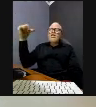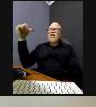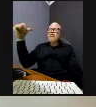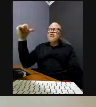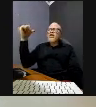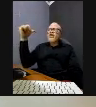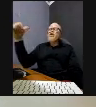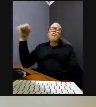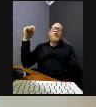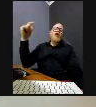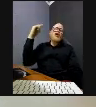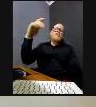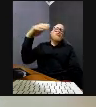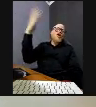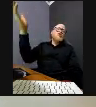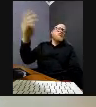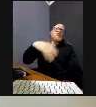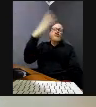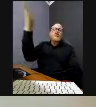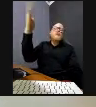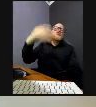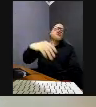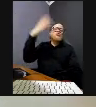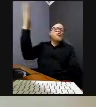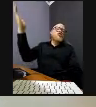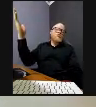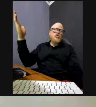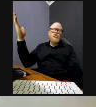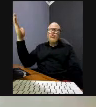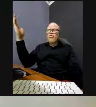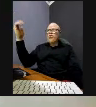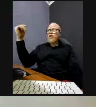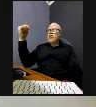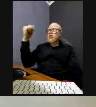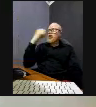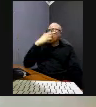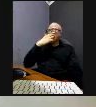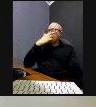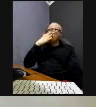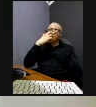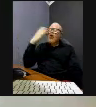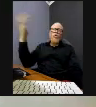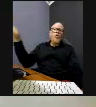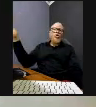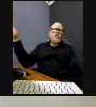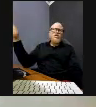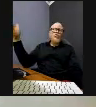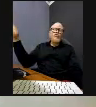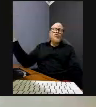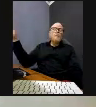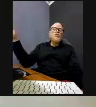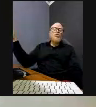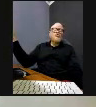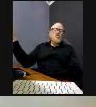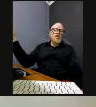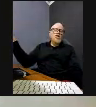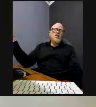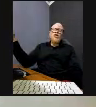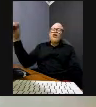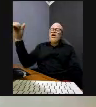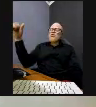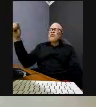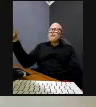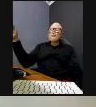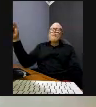the extent that we are able to ask for 1,000, 2,000 US dollars for our content, or for us to be